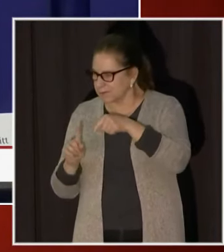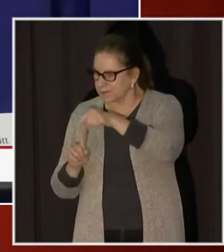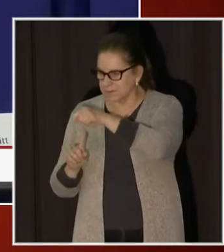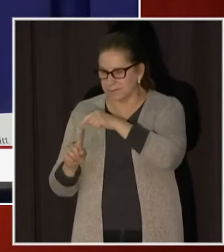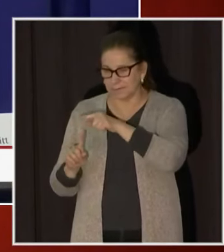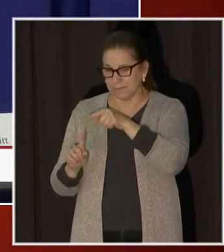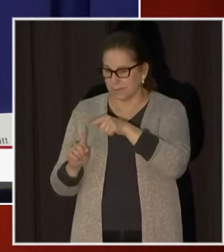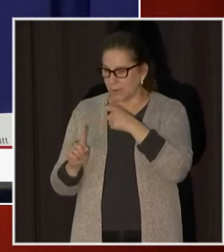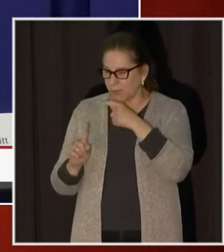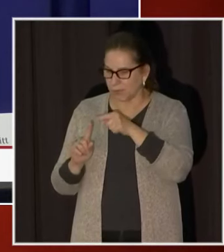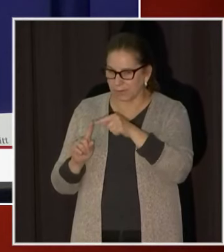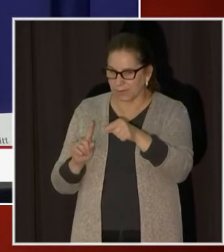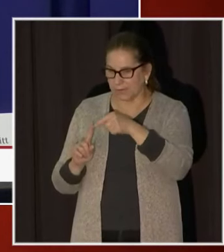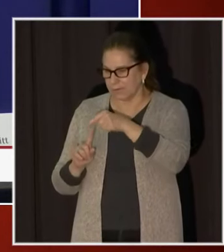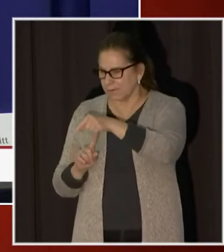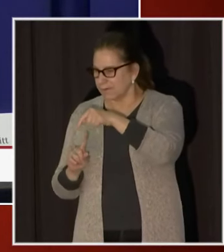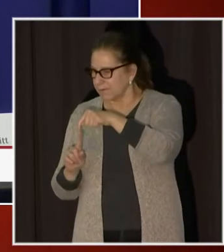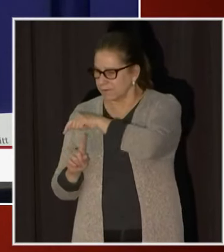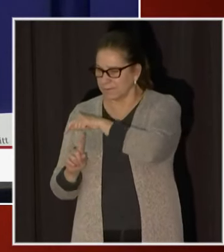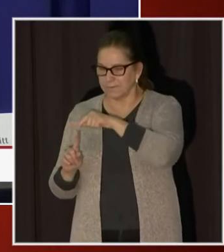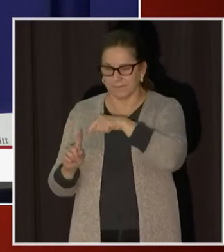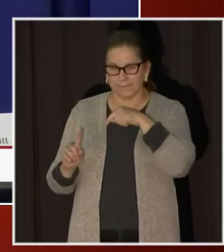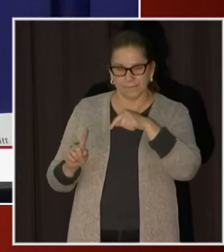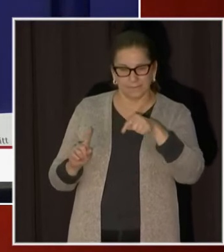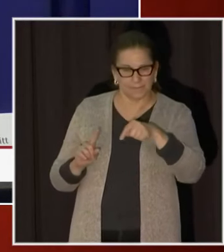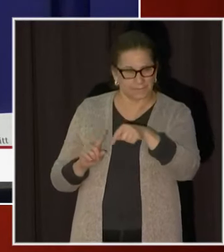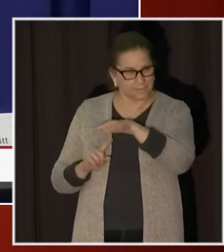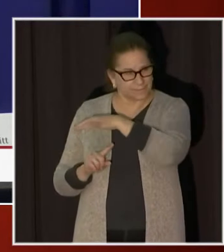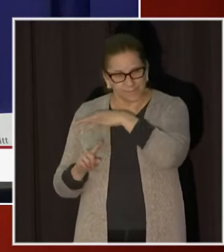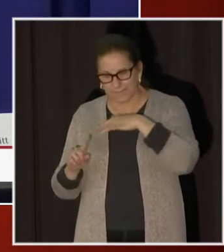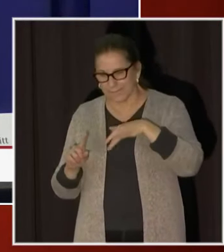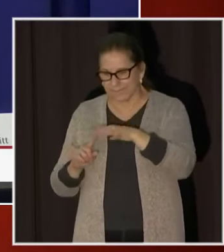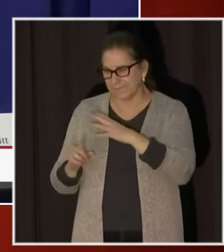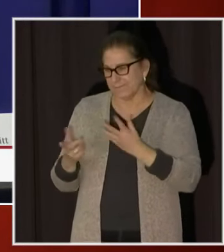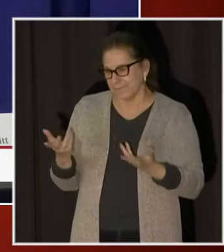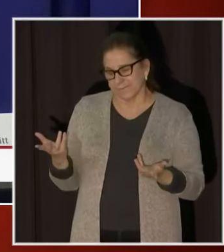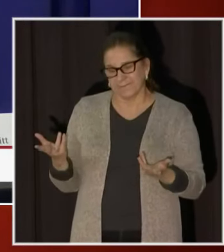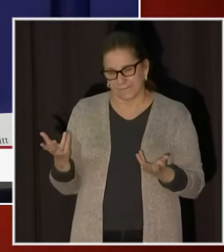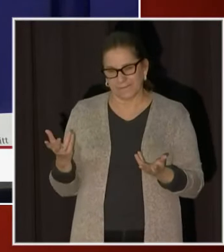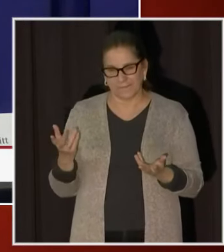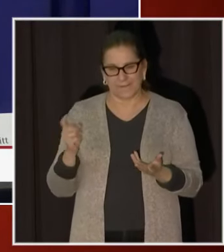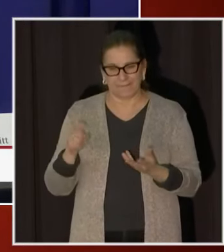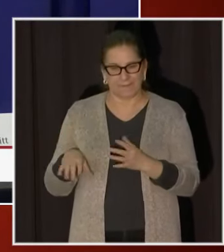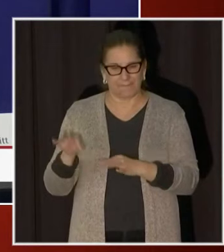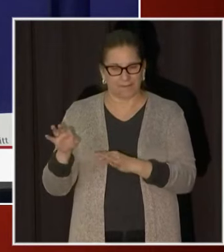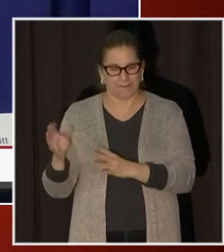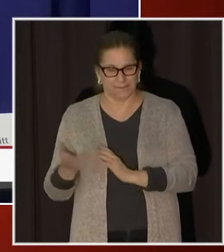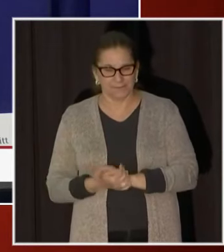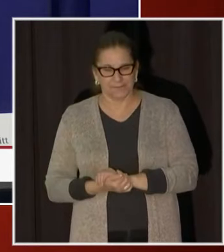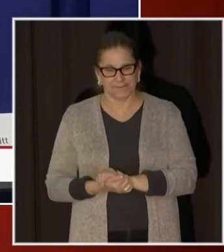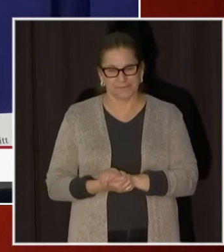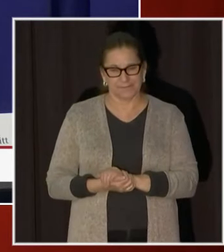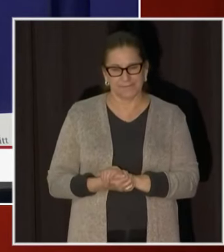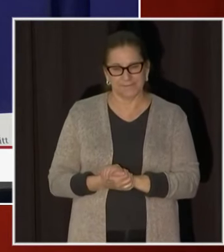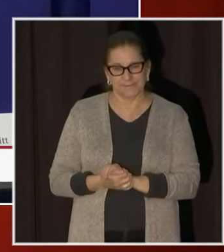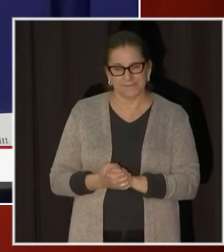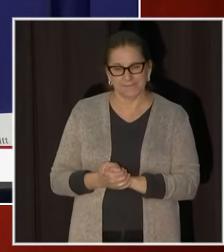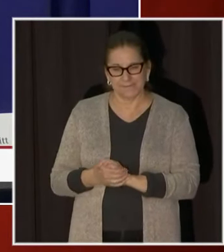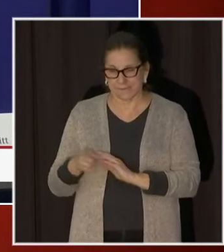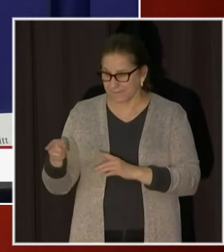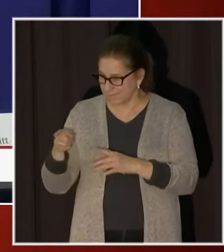to our overall cases, if that gives you any context or indication that what we are doing in the congregate settings, if it is